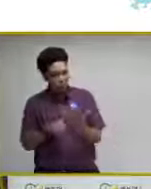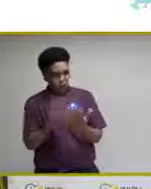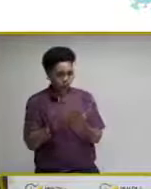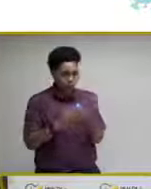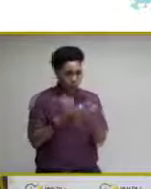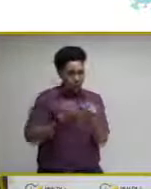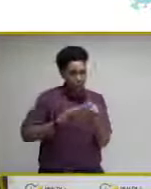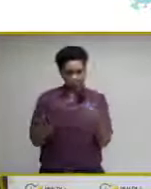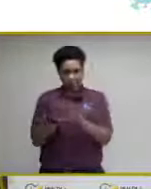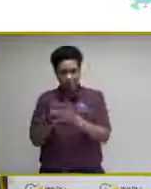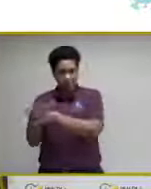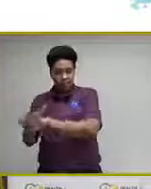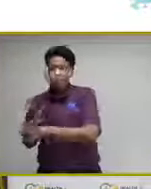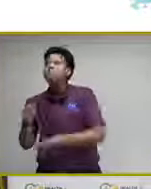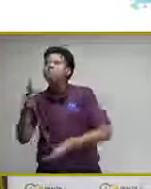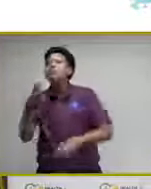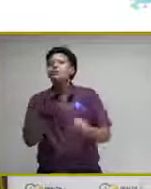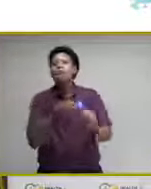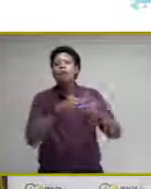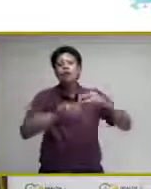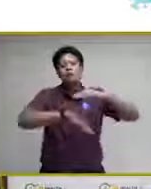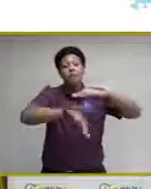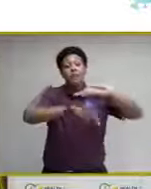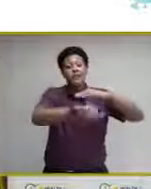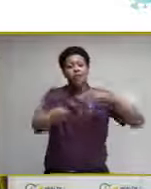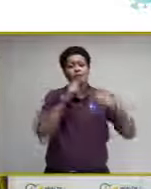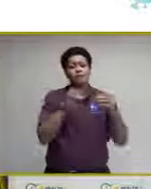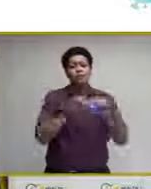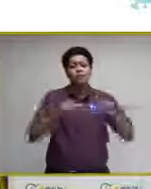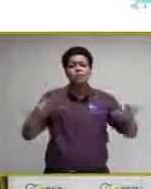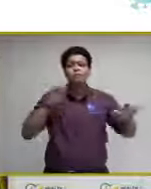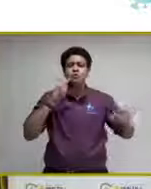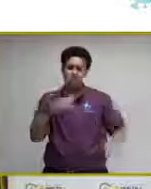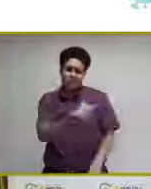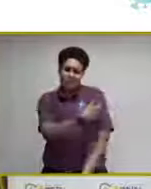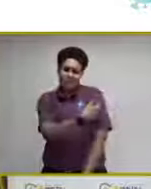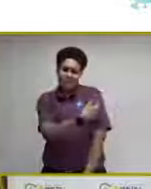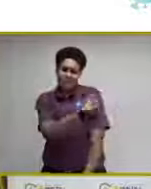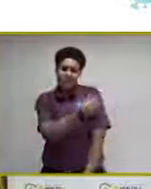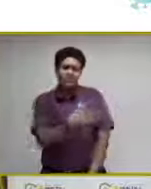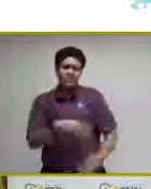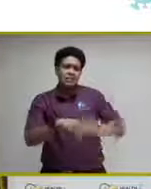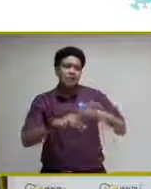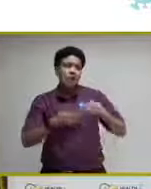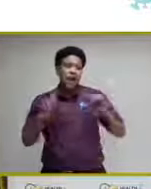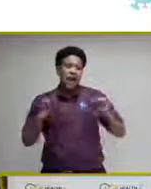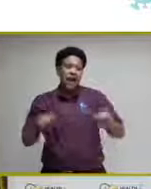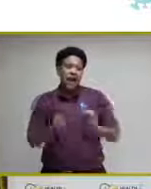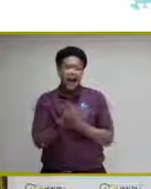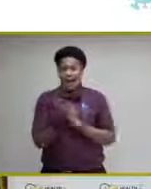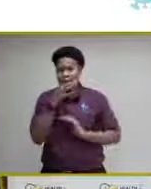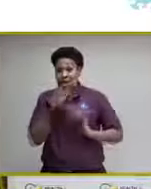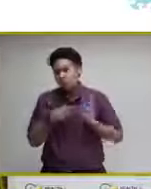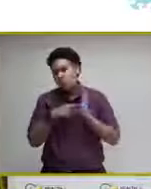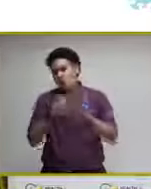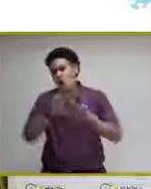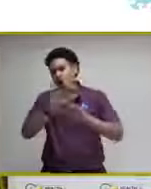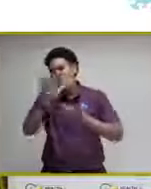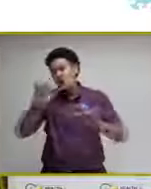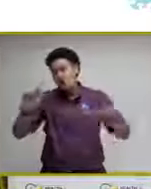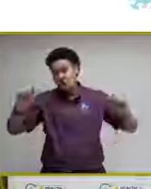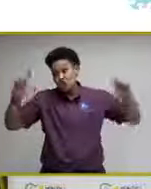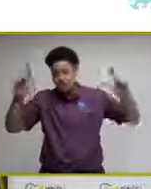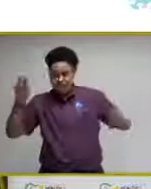a distribution of vaccines based on our capacity that is displayed on your screen.